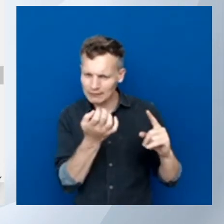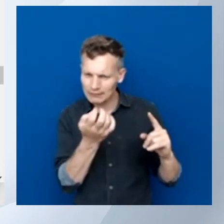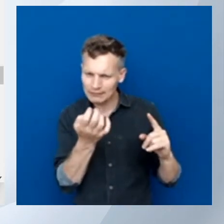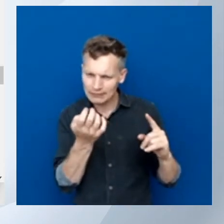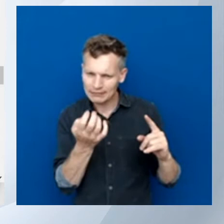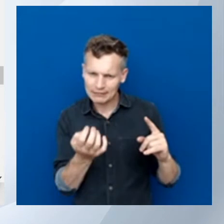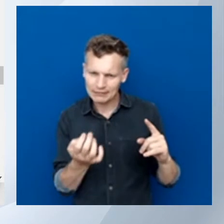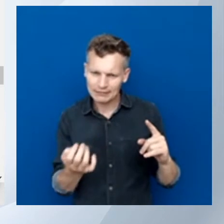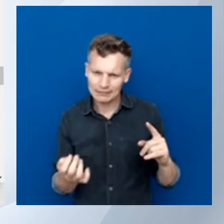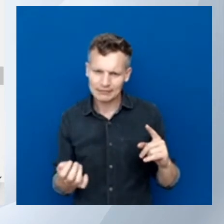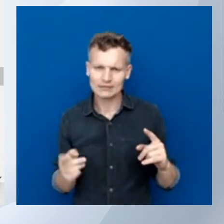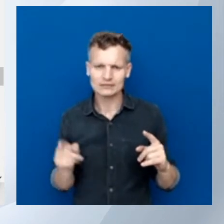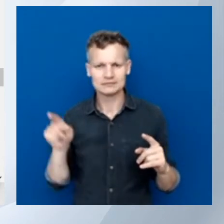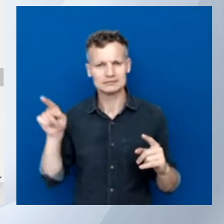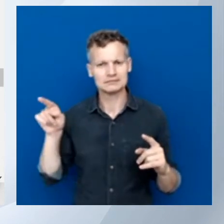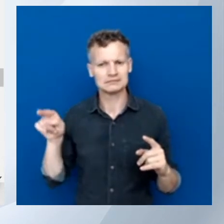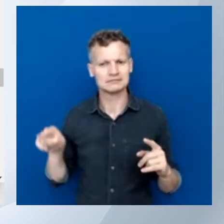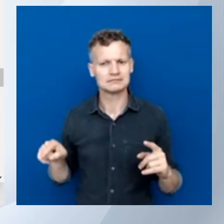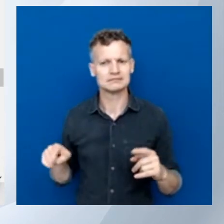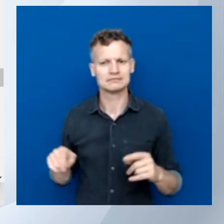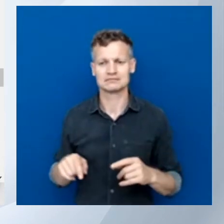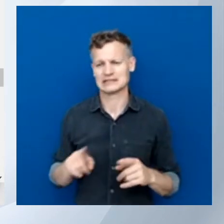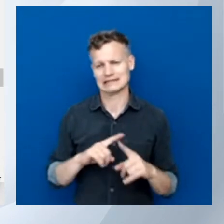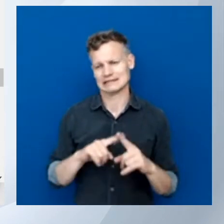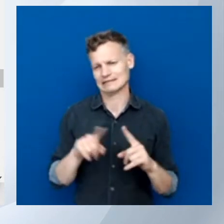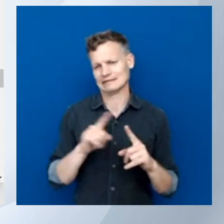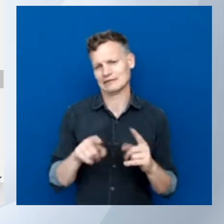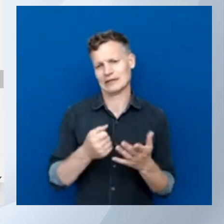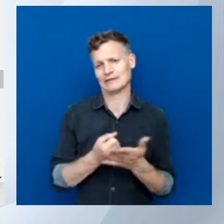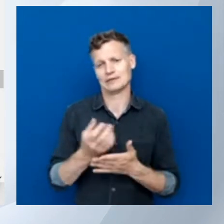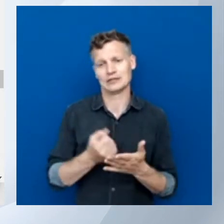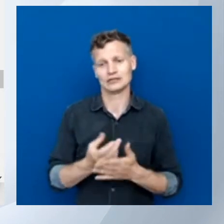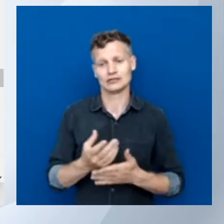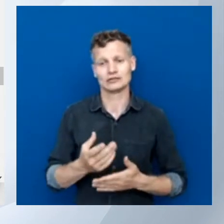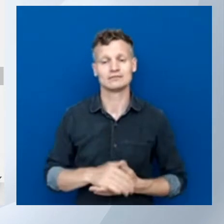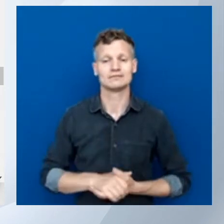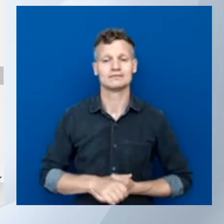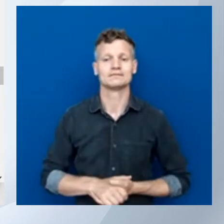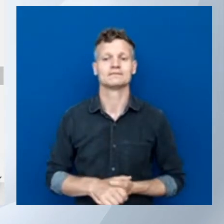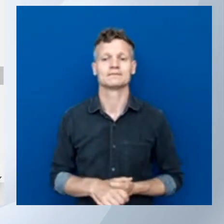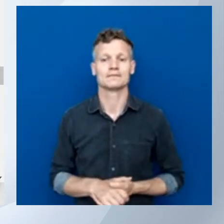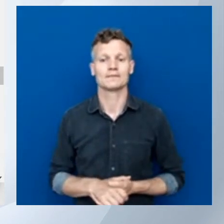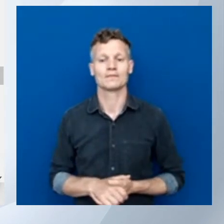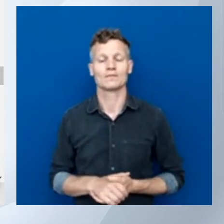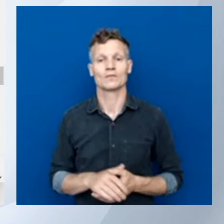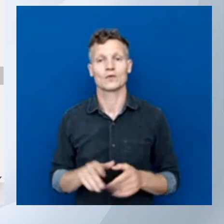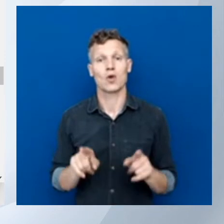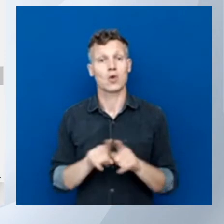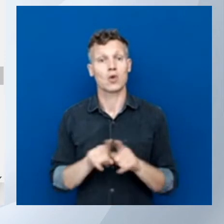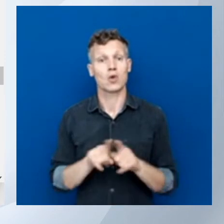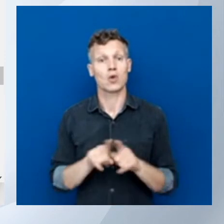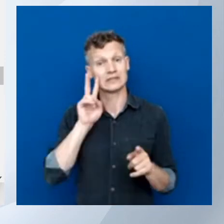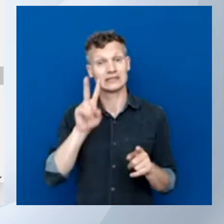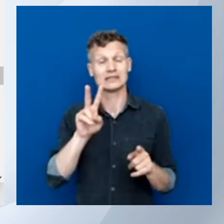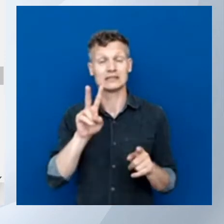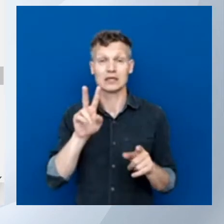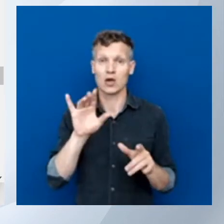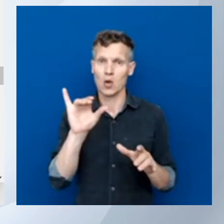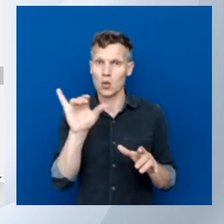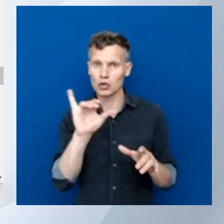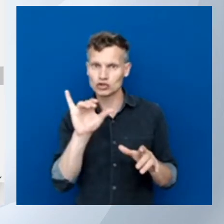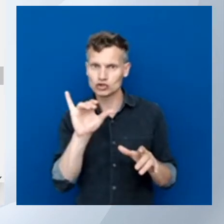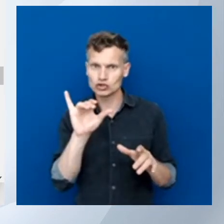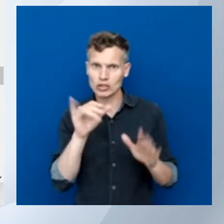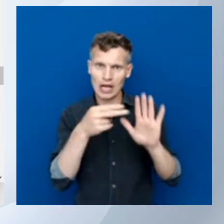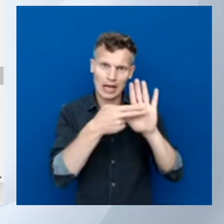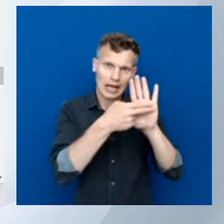can see all kind of information that we might want to understand. And we can also see that which label returns with how